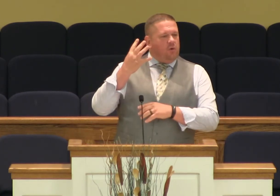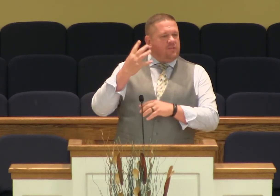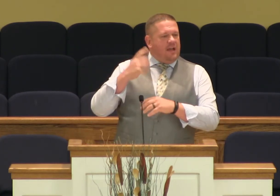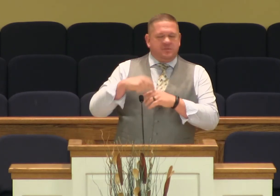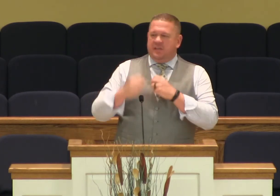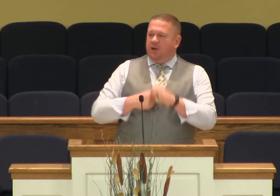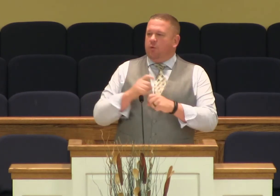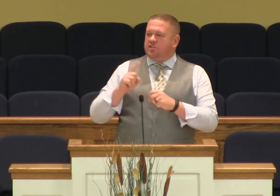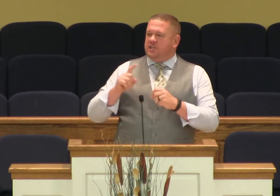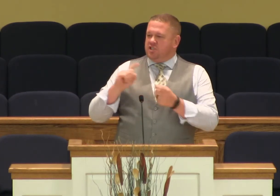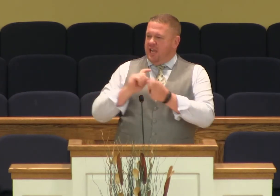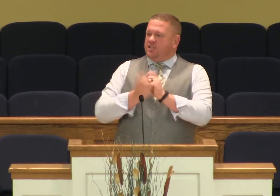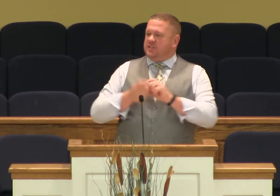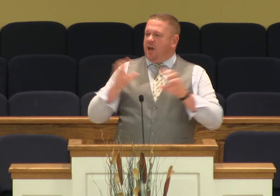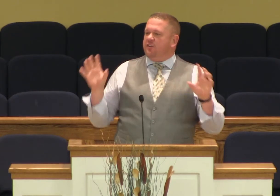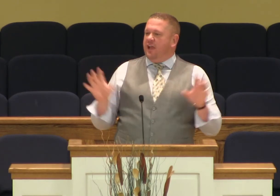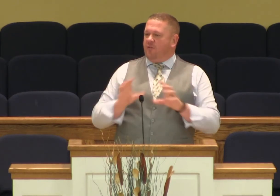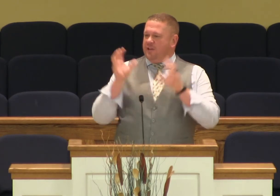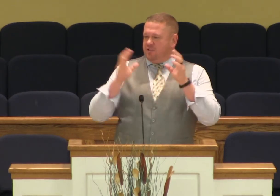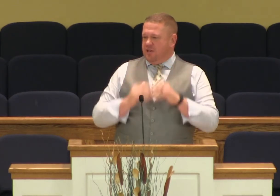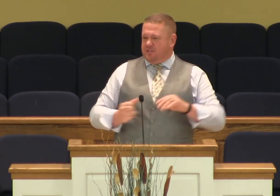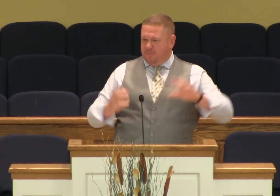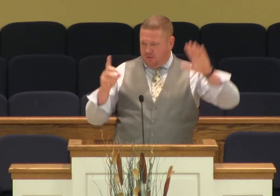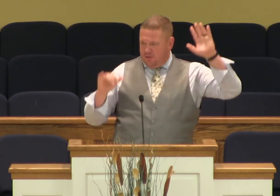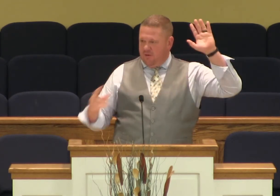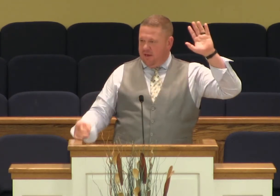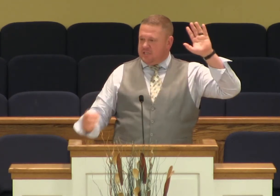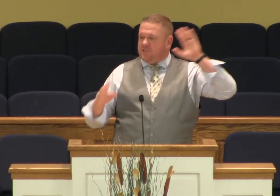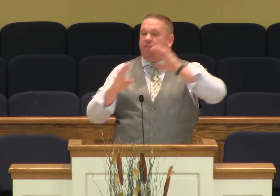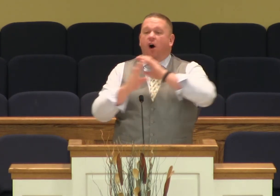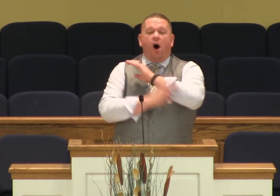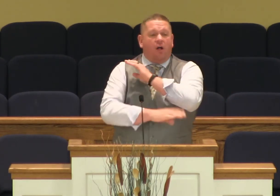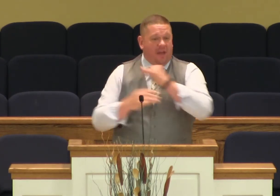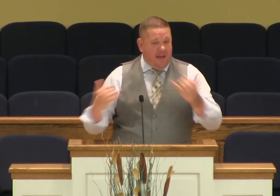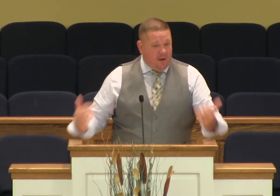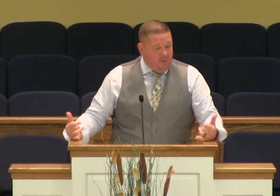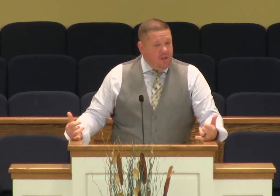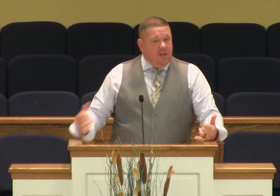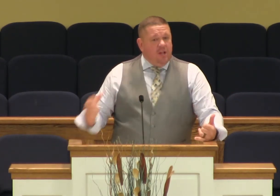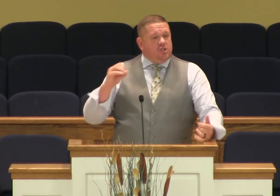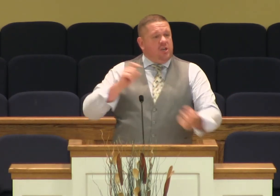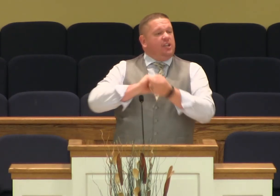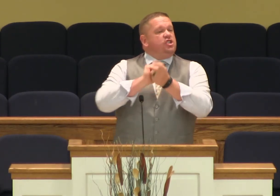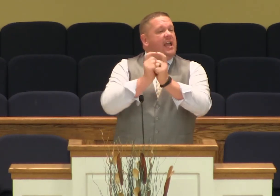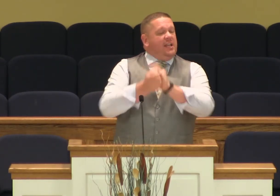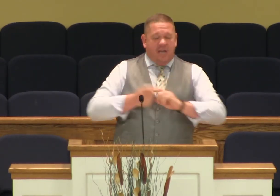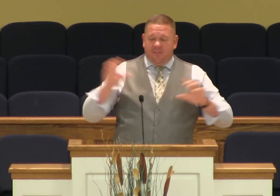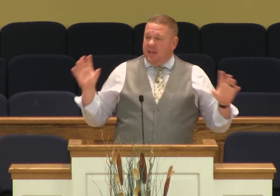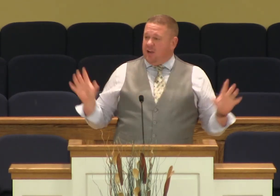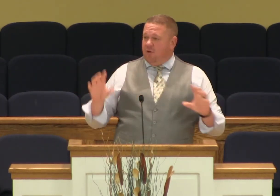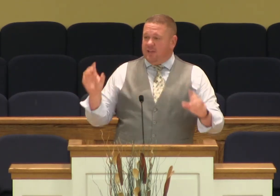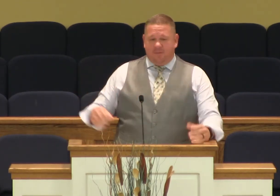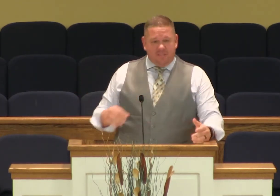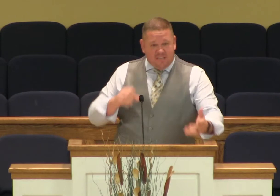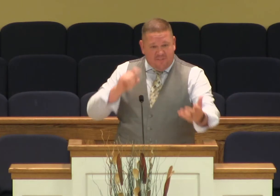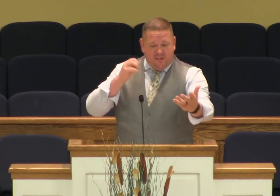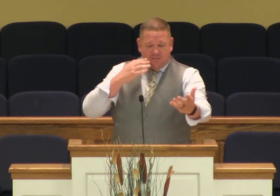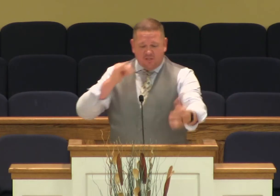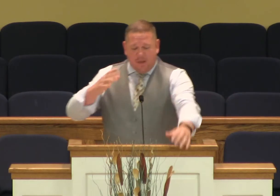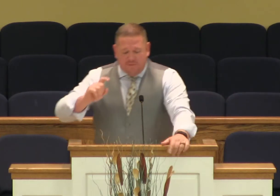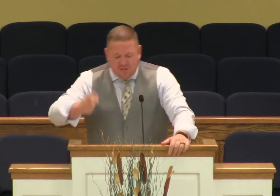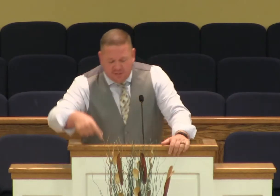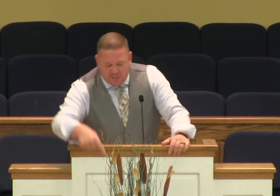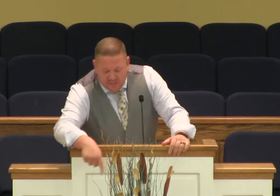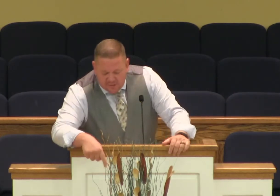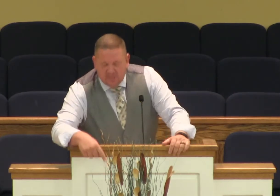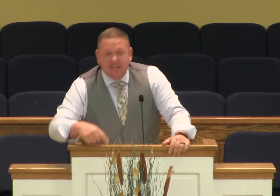once four times a year where she changes out her decorations in her house. How many do that, right? It's fall now, so you got to change out the decorations. I mean, Stephanie does a